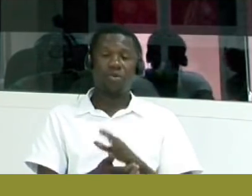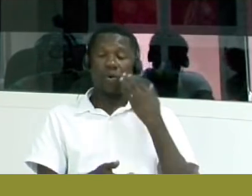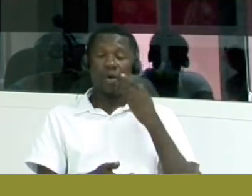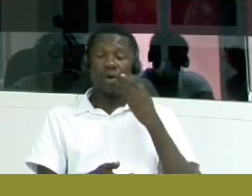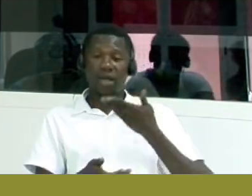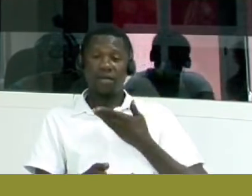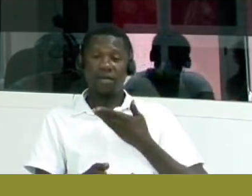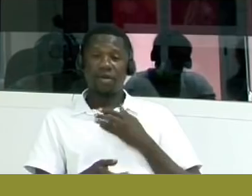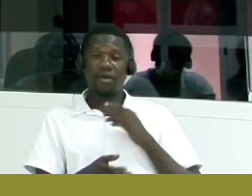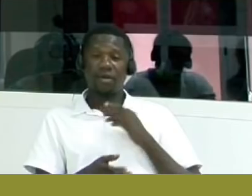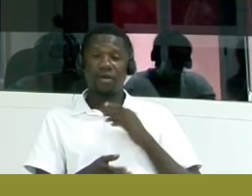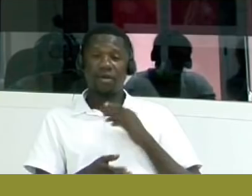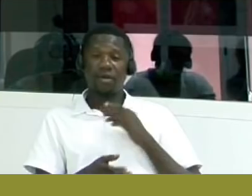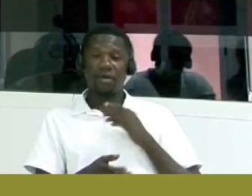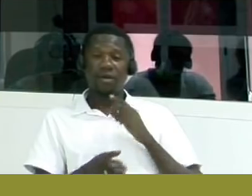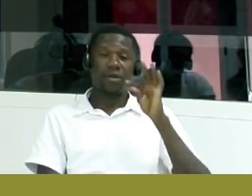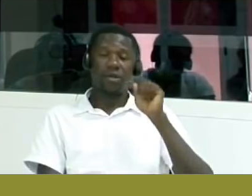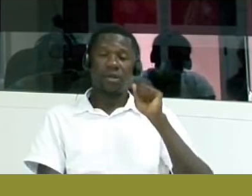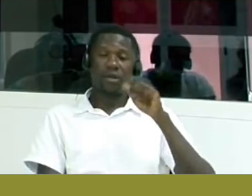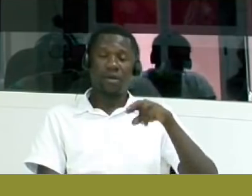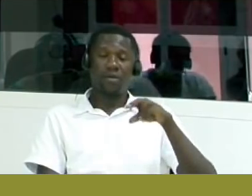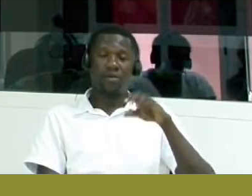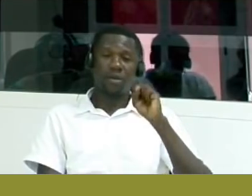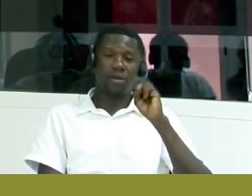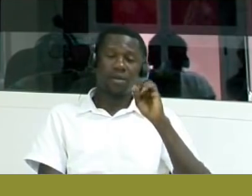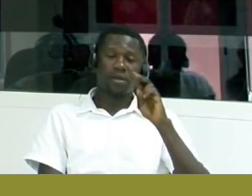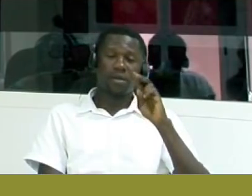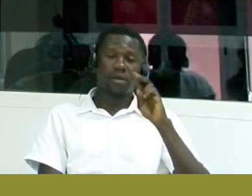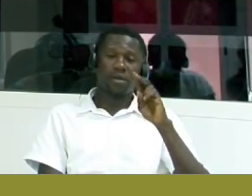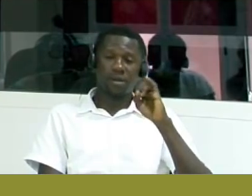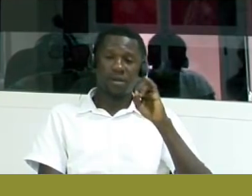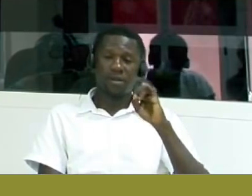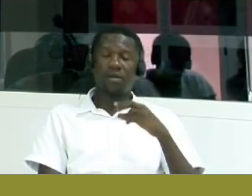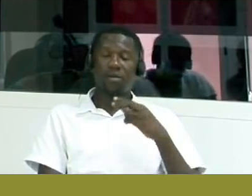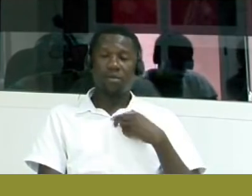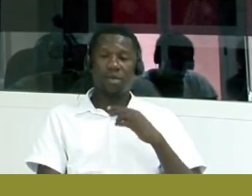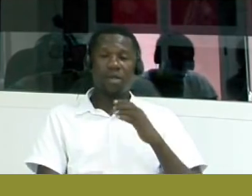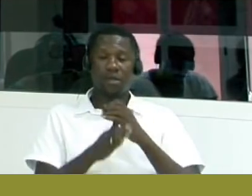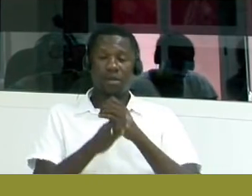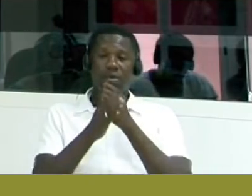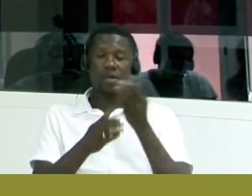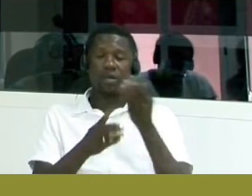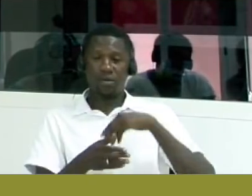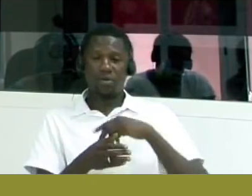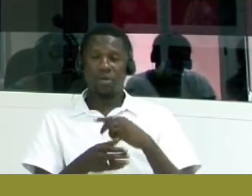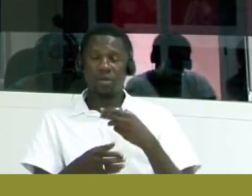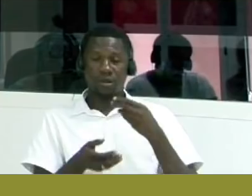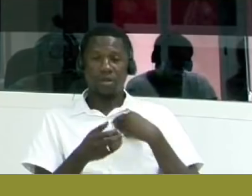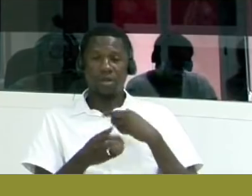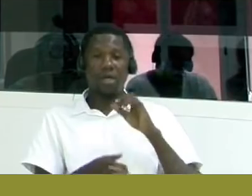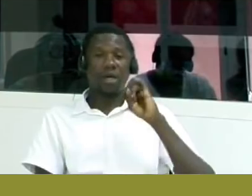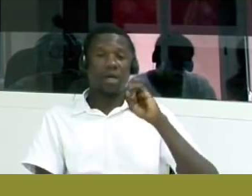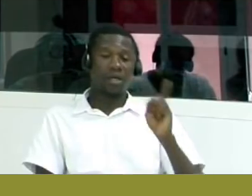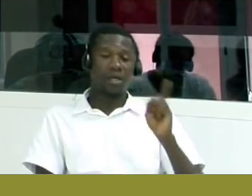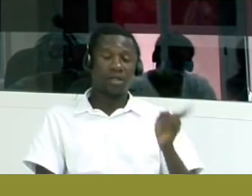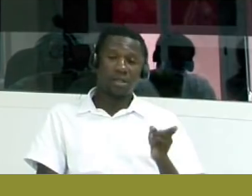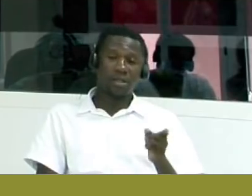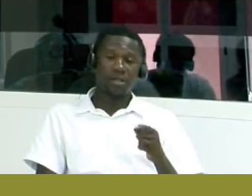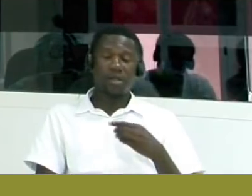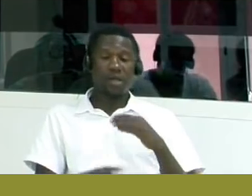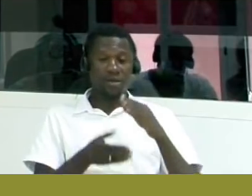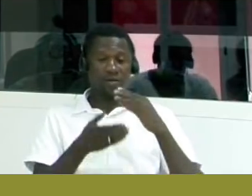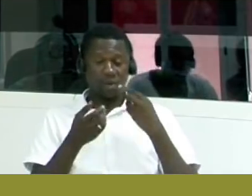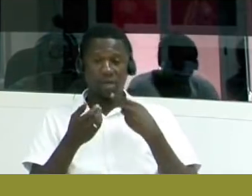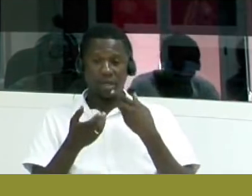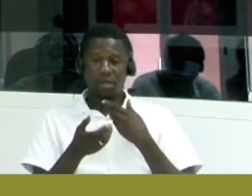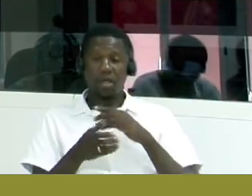my deputy, who was still in the office with me, came to my office and said to me, IG, the information I'm getting is that everything is calm